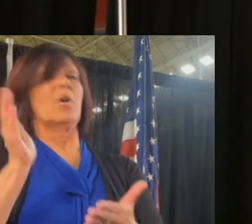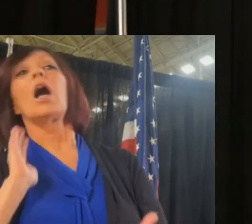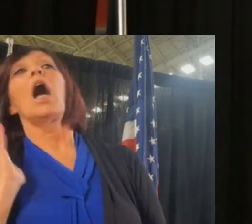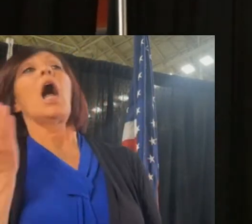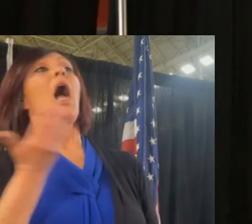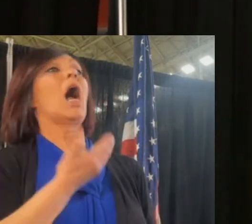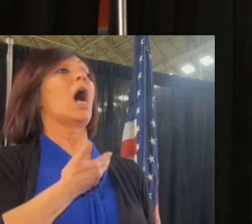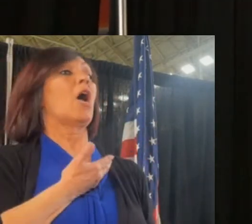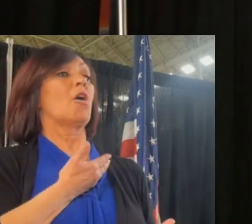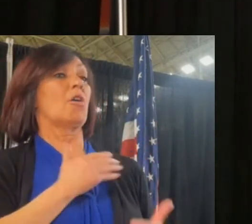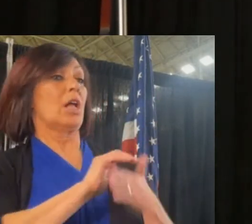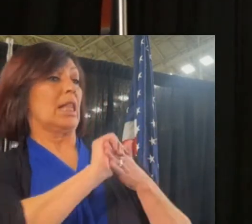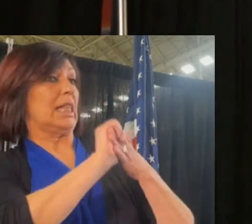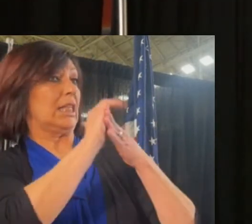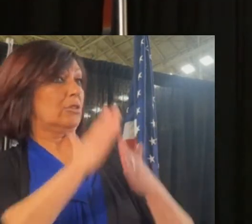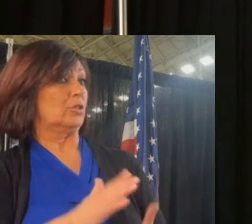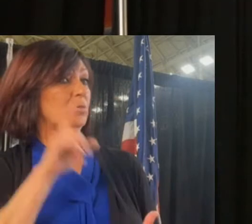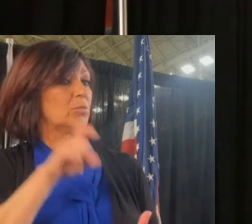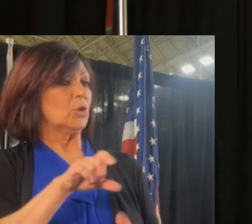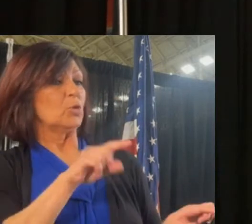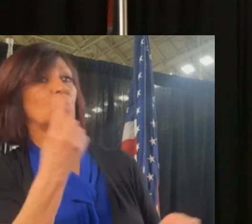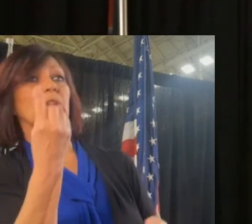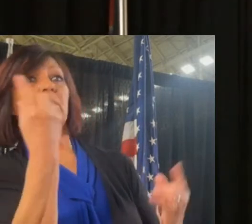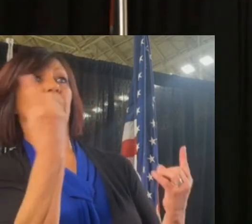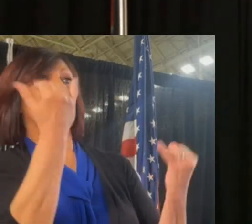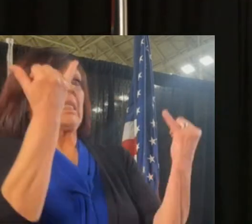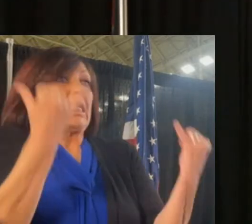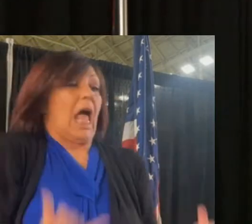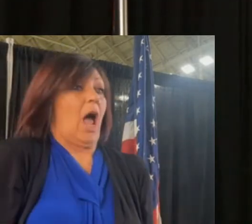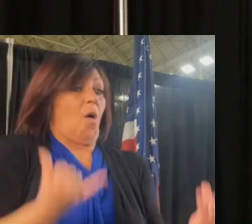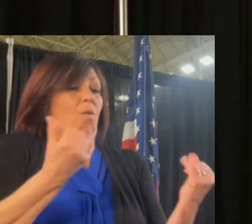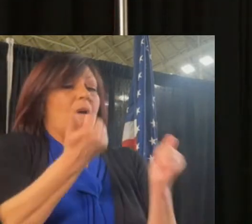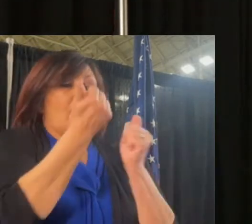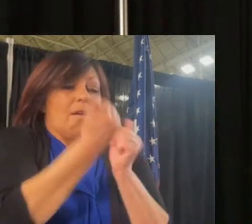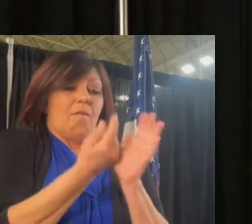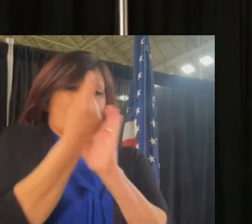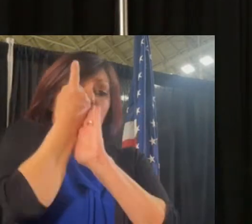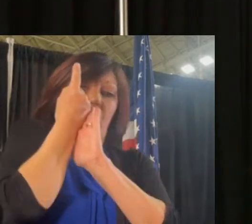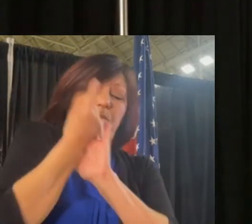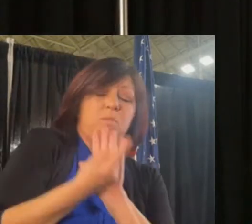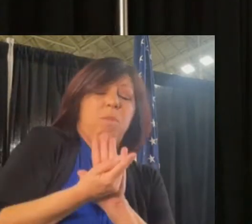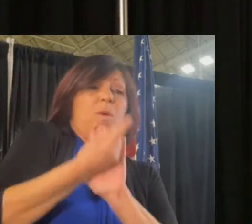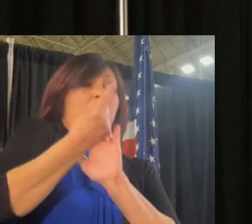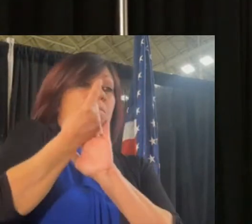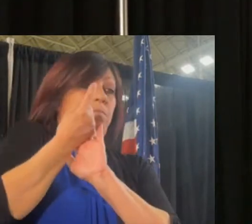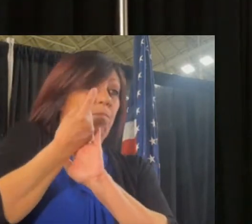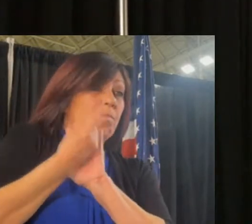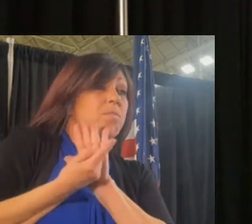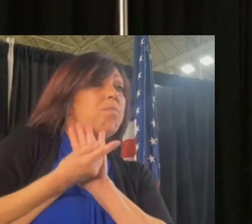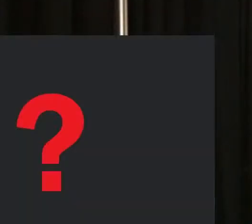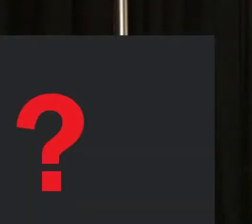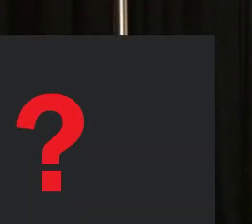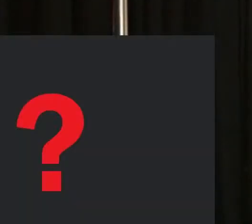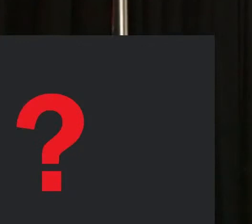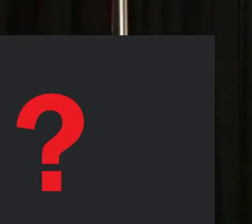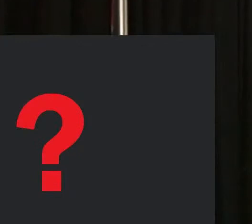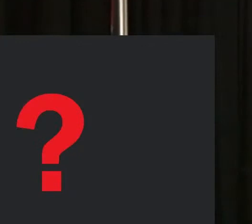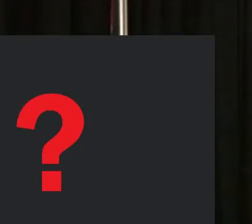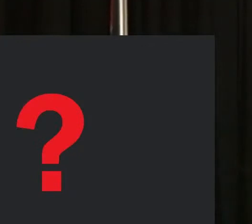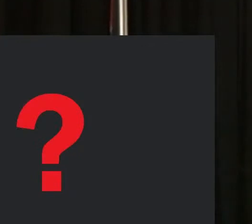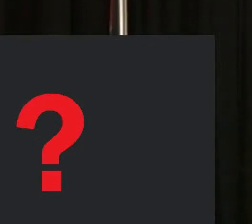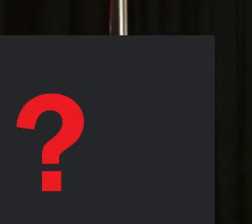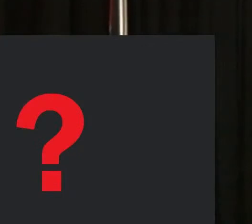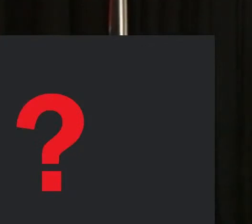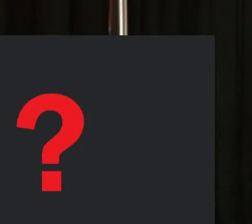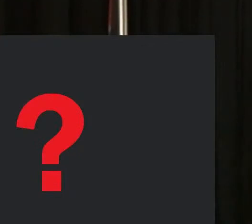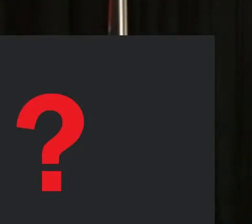world leaders must act now, because every moment of hesitation on the side of Western policymakers